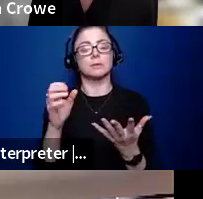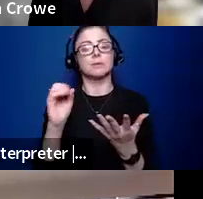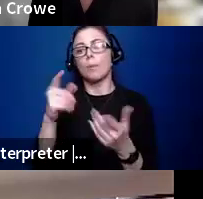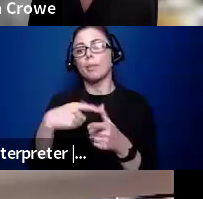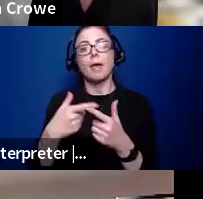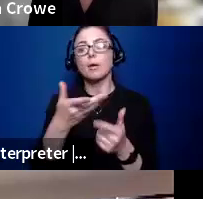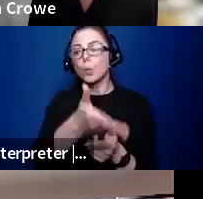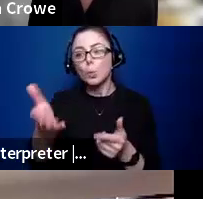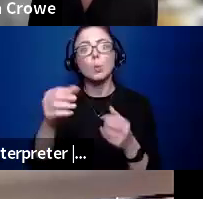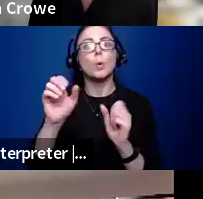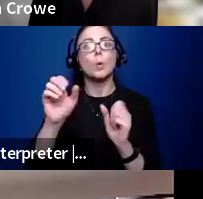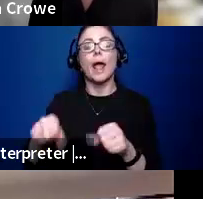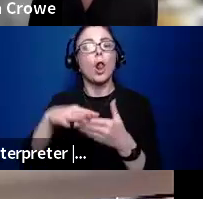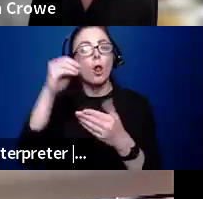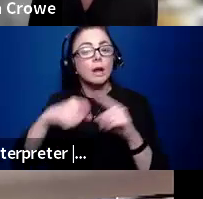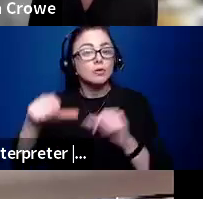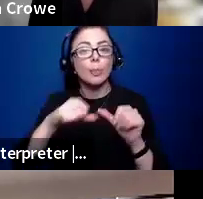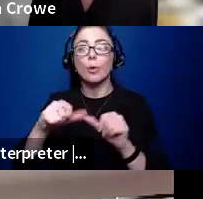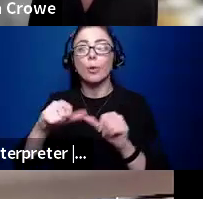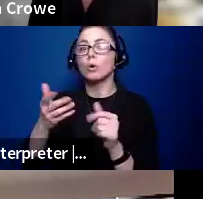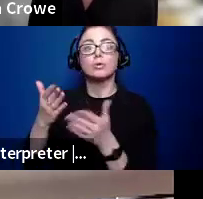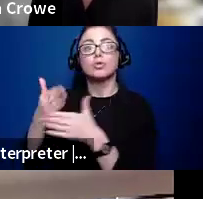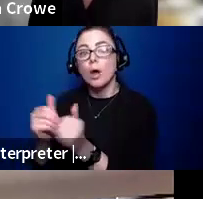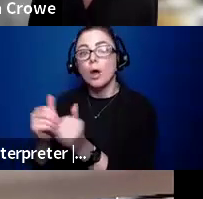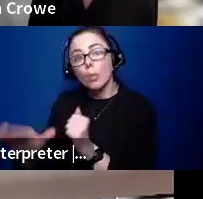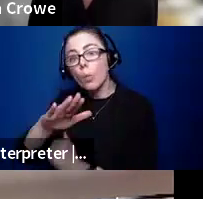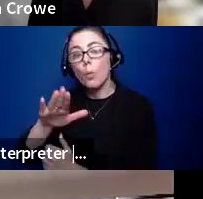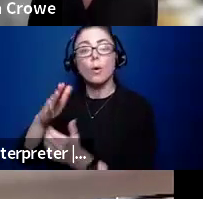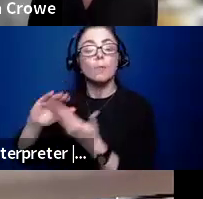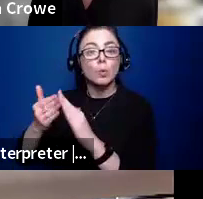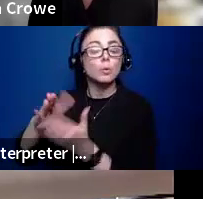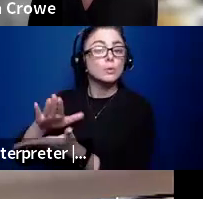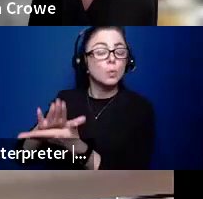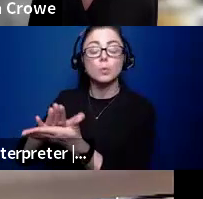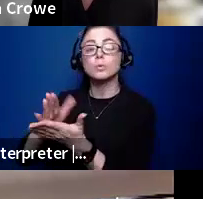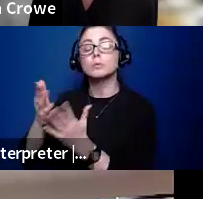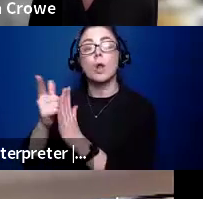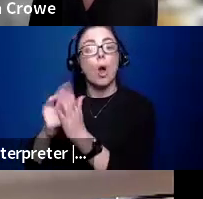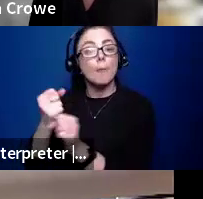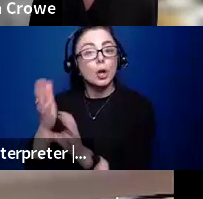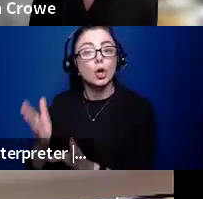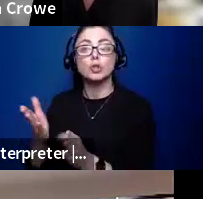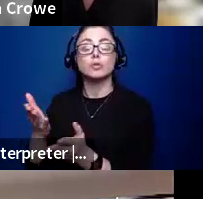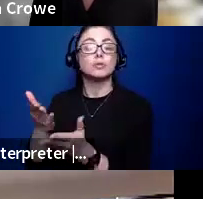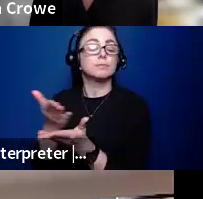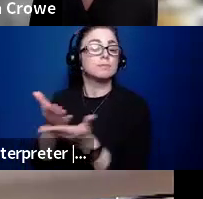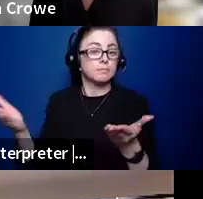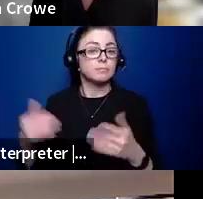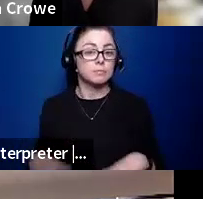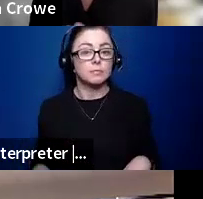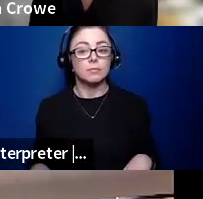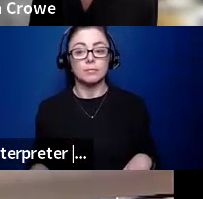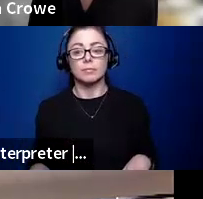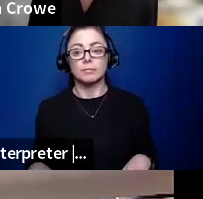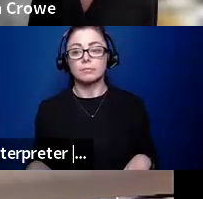lawmakers, even your schools. And also we